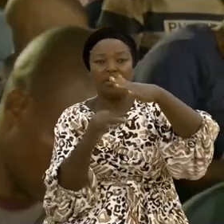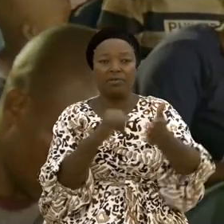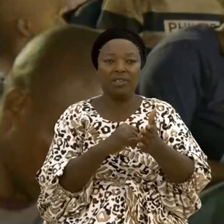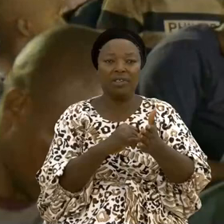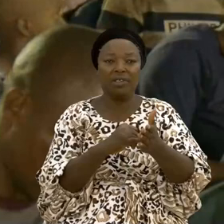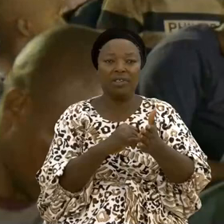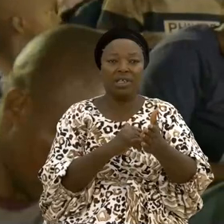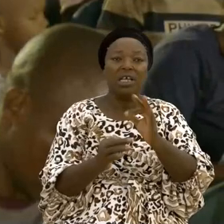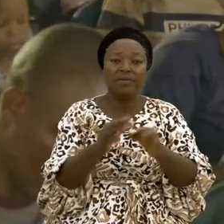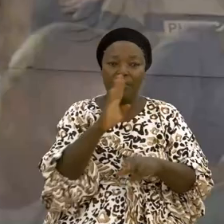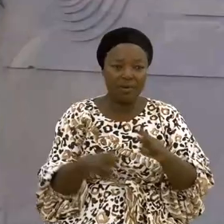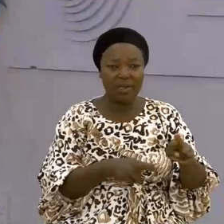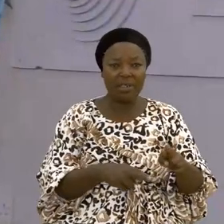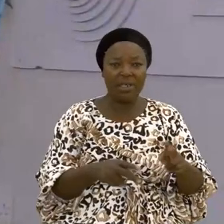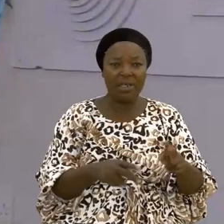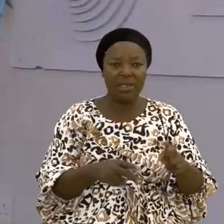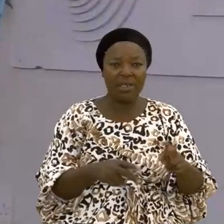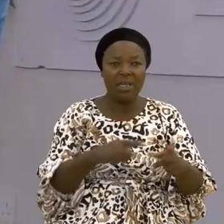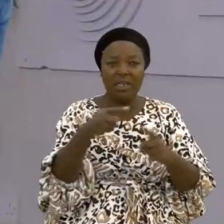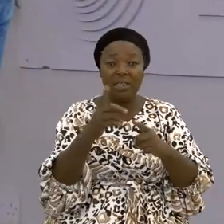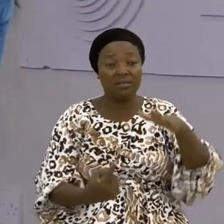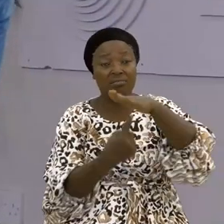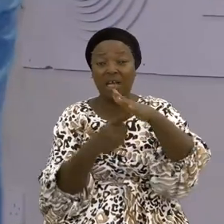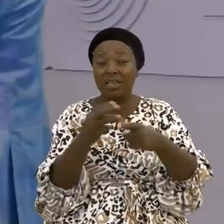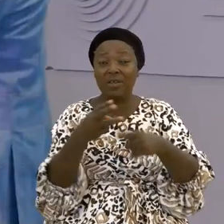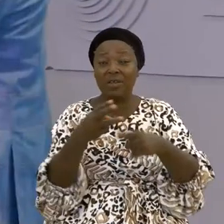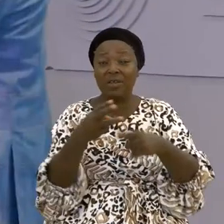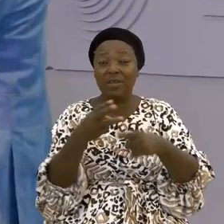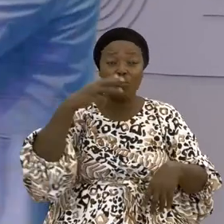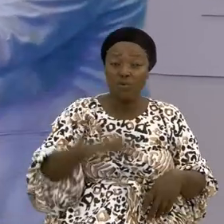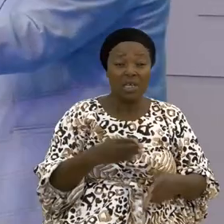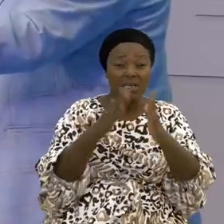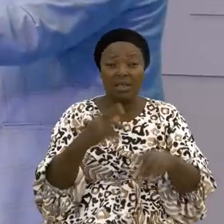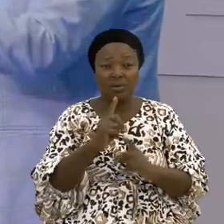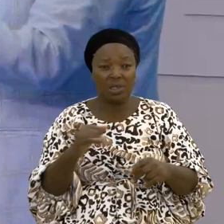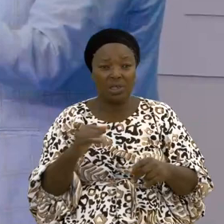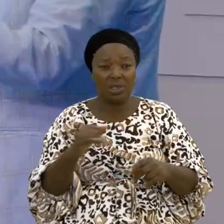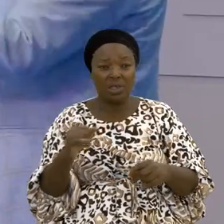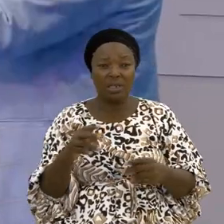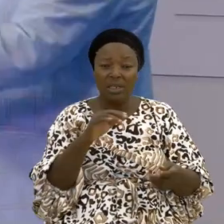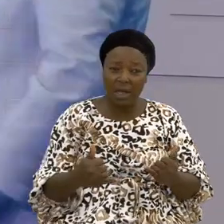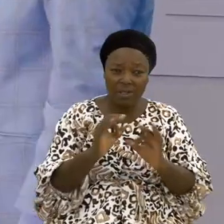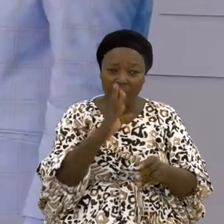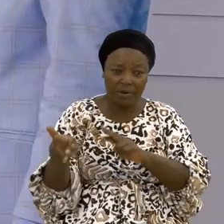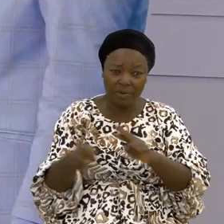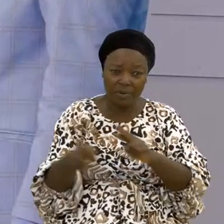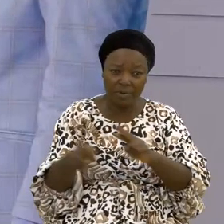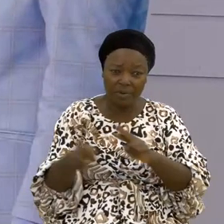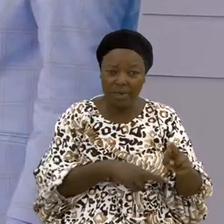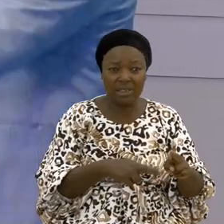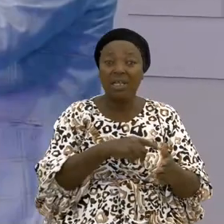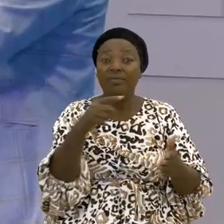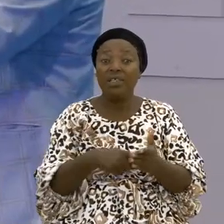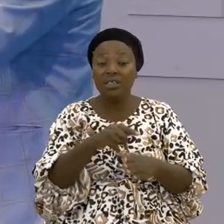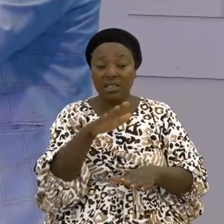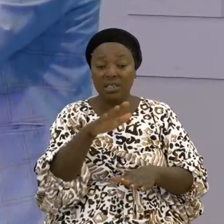you be ready, this is a cruel leader talking. Now, if you be ready, this is a despot